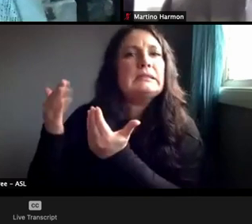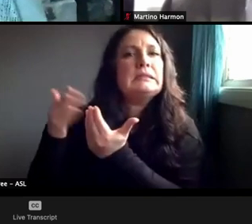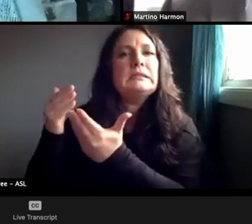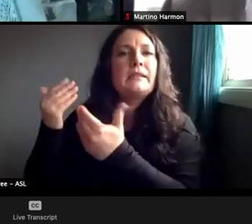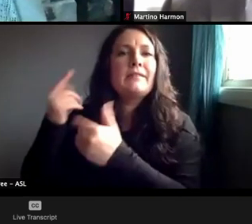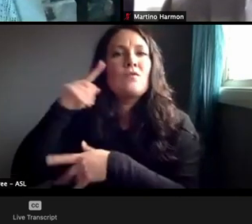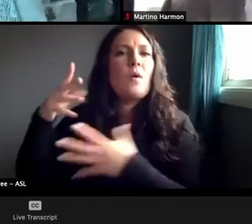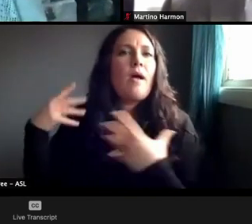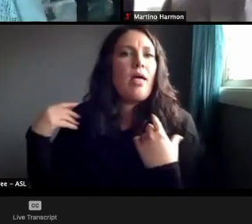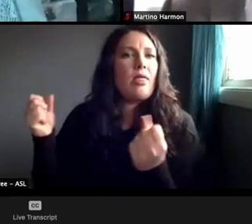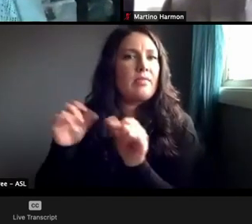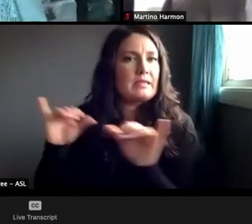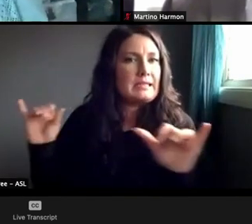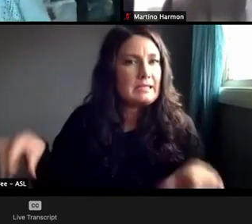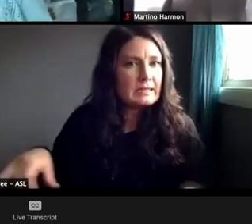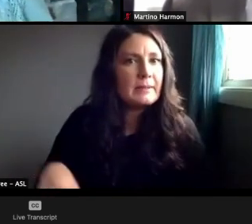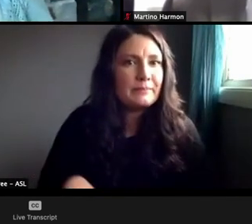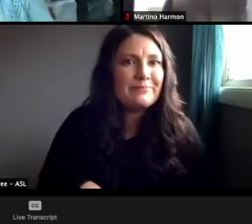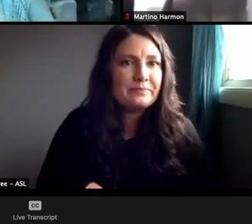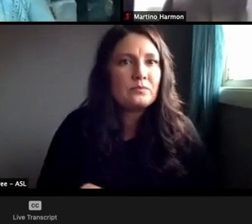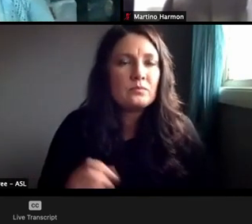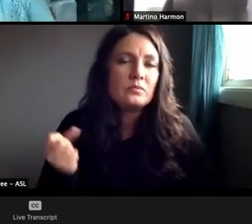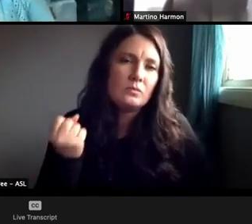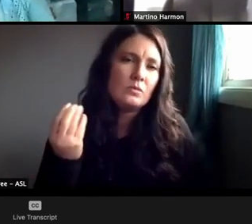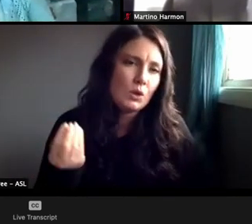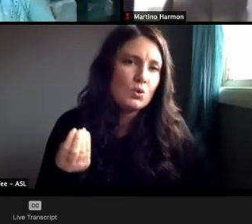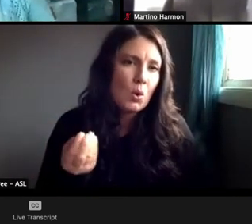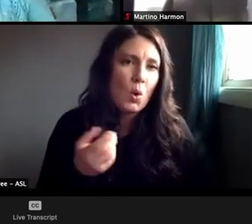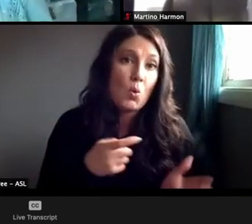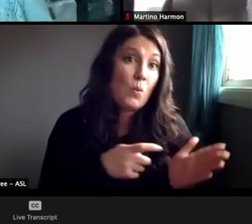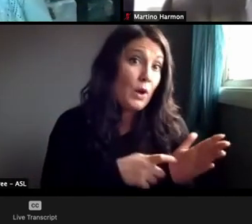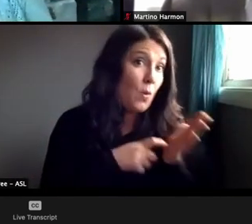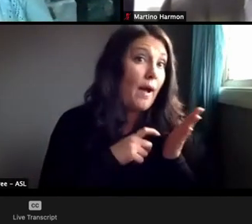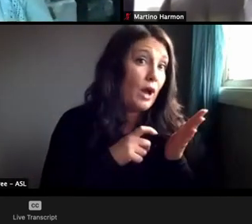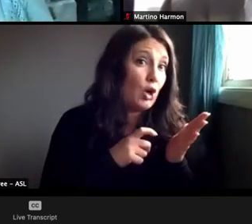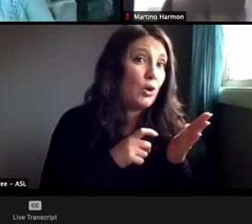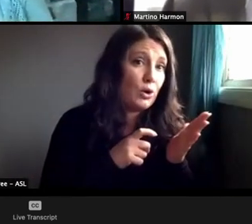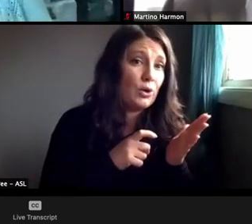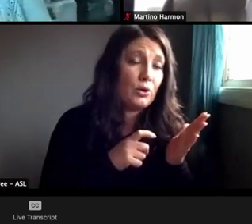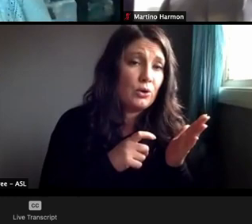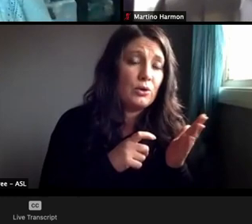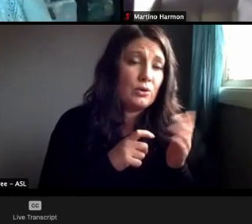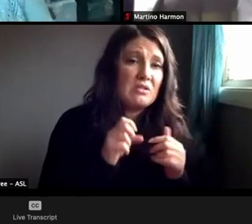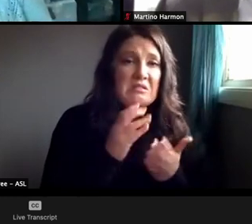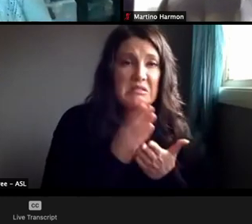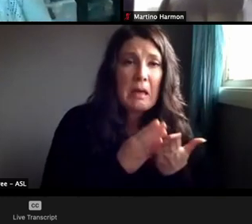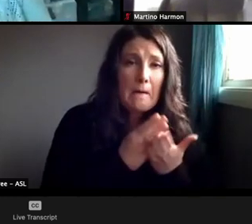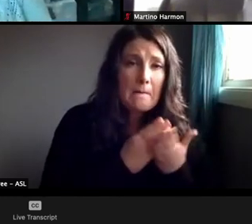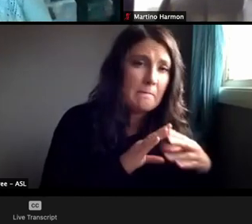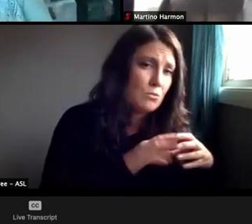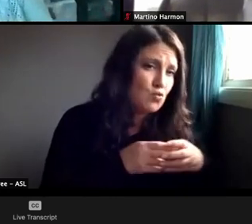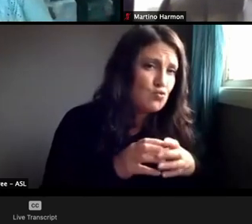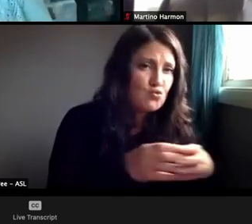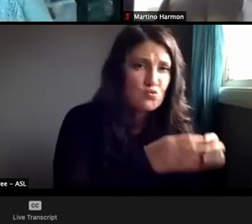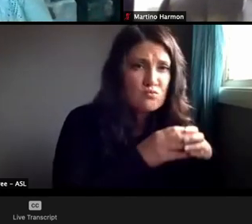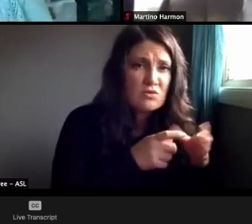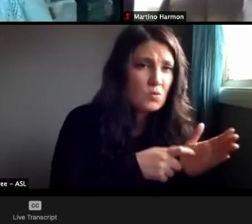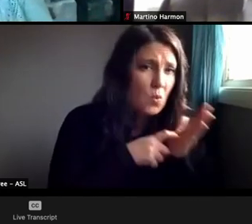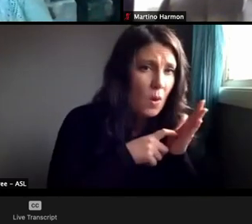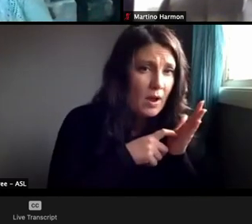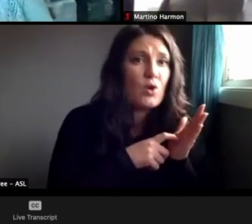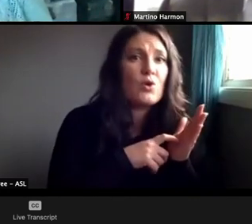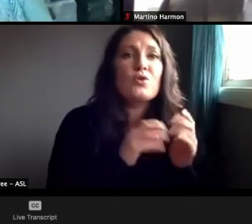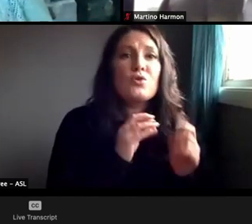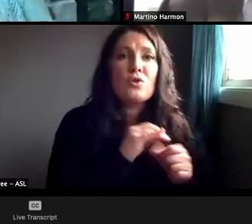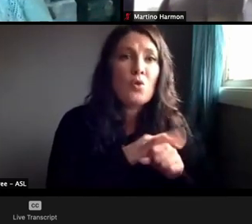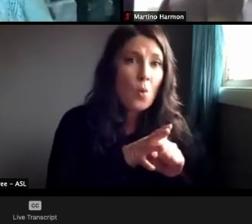well. So it'll be a combination of required testing for subpopulations in our community where the rates of COVID-19 are